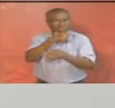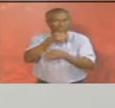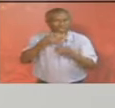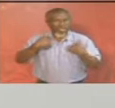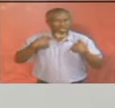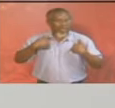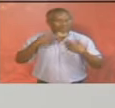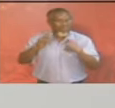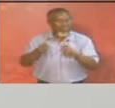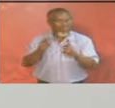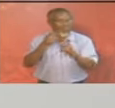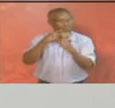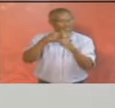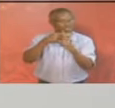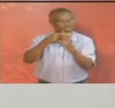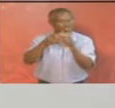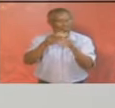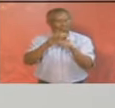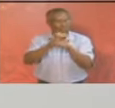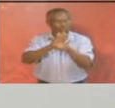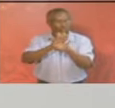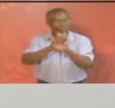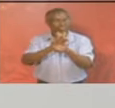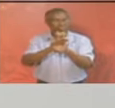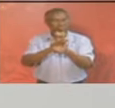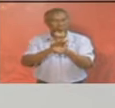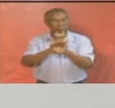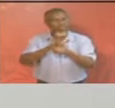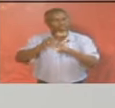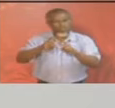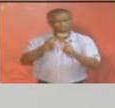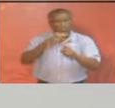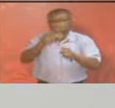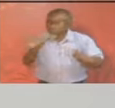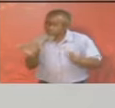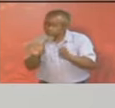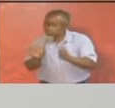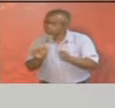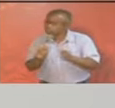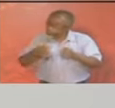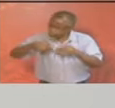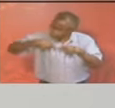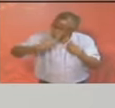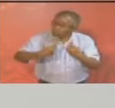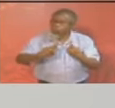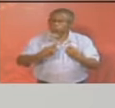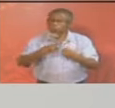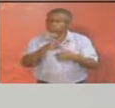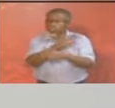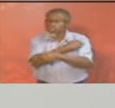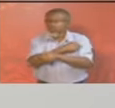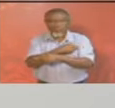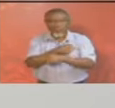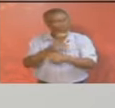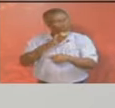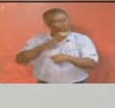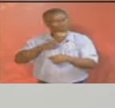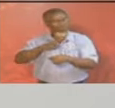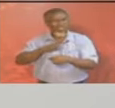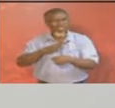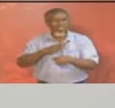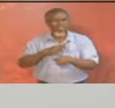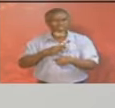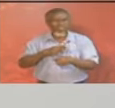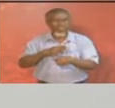to encourage everyone to seek your care as usual. The health protocols, the infection prevention and control protocols, the screening, etc., that's